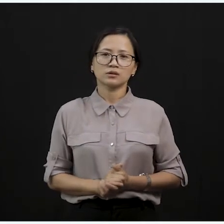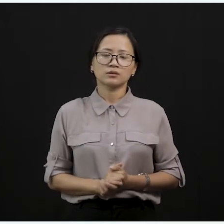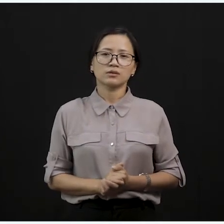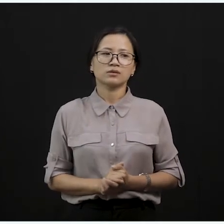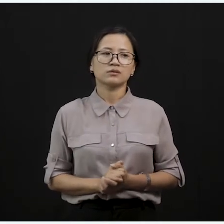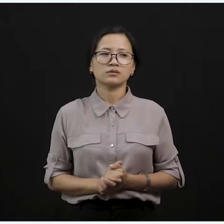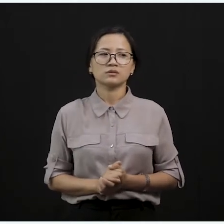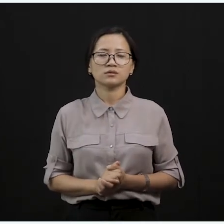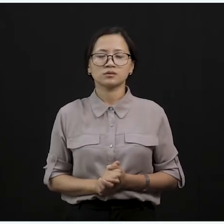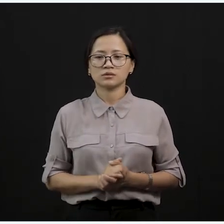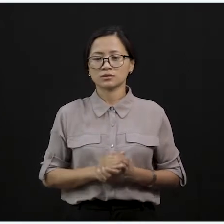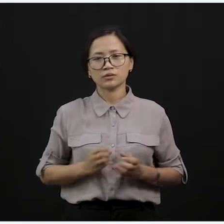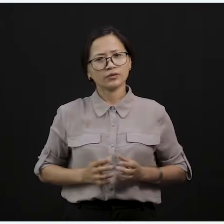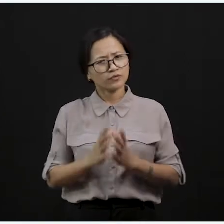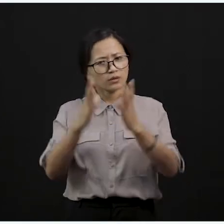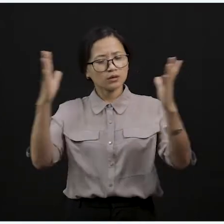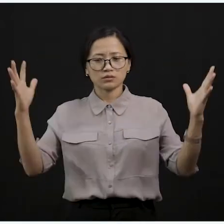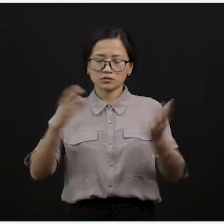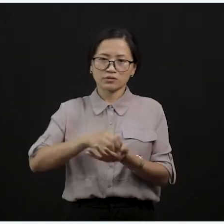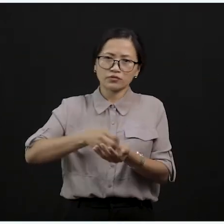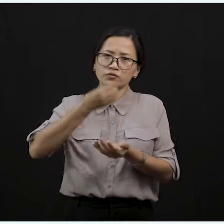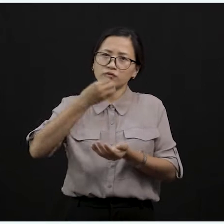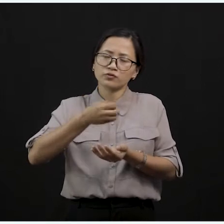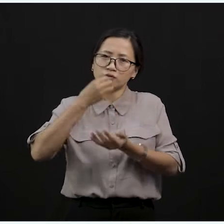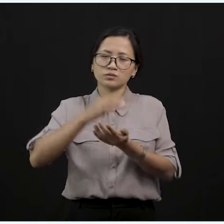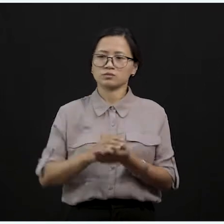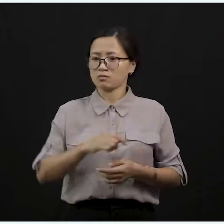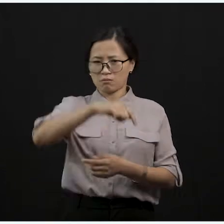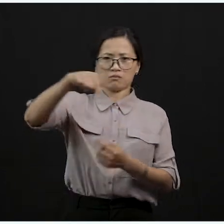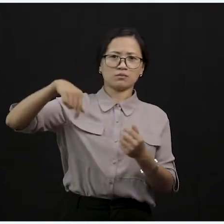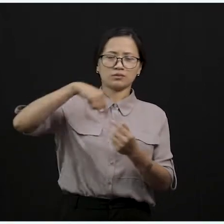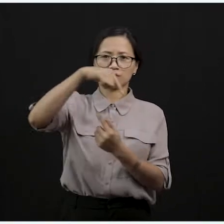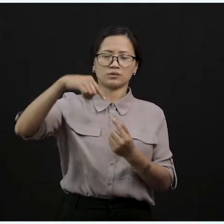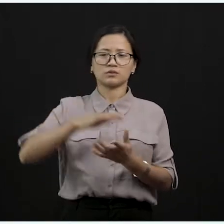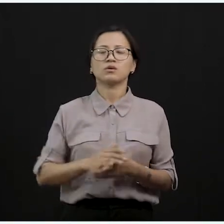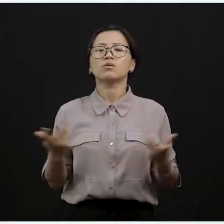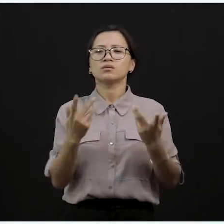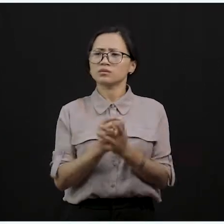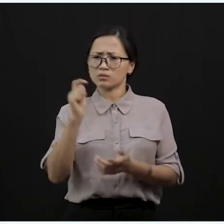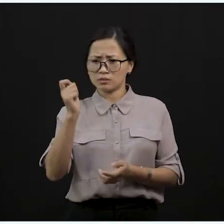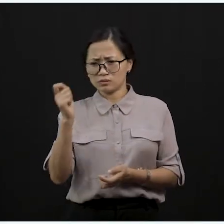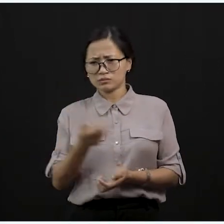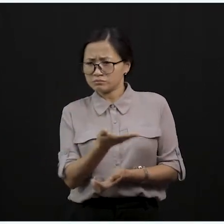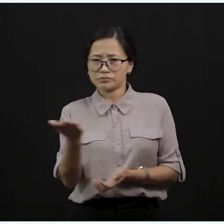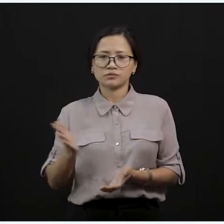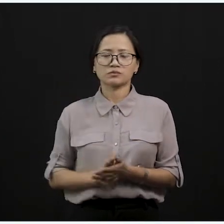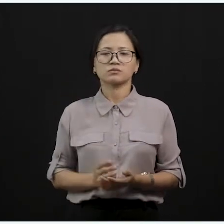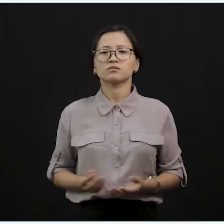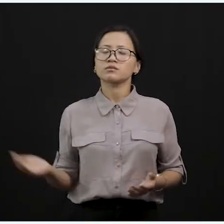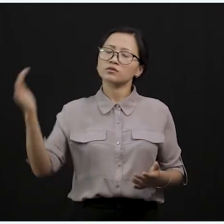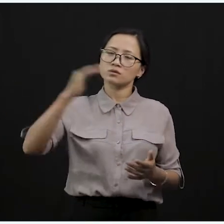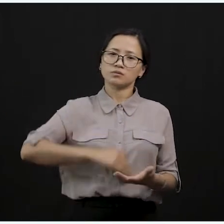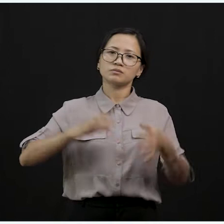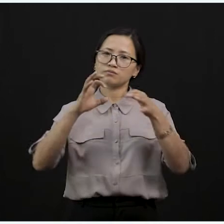day and we have lots of foods around. Why are you working like this? Come and join